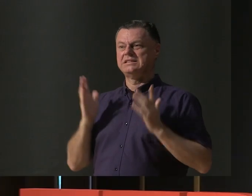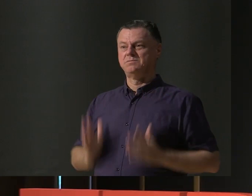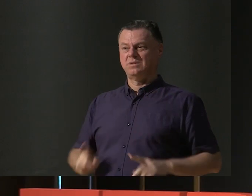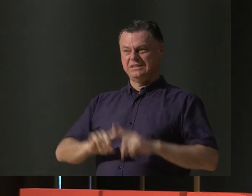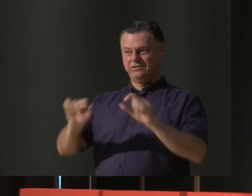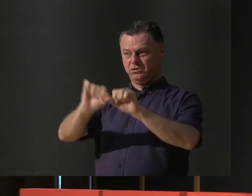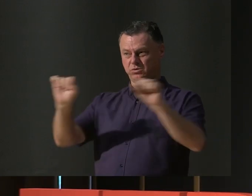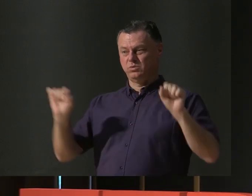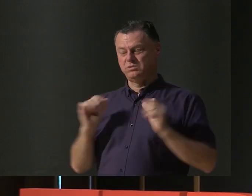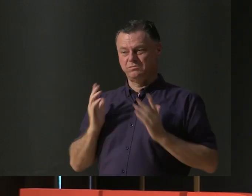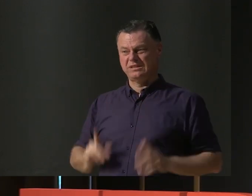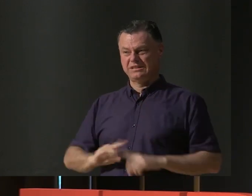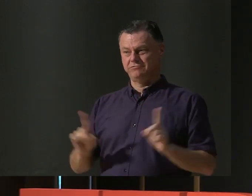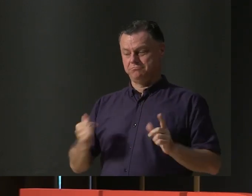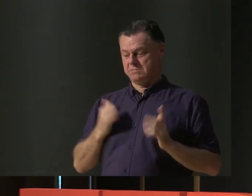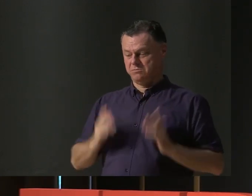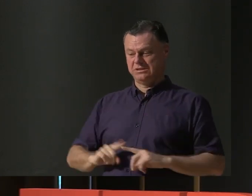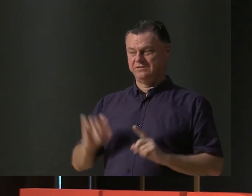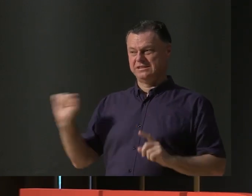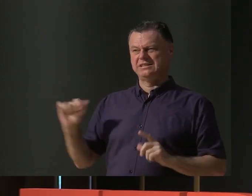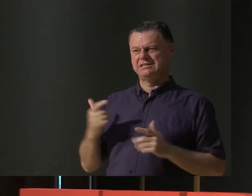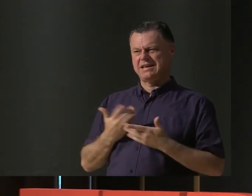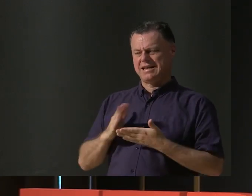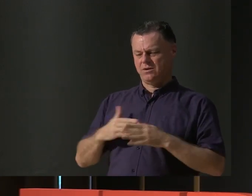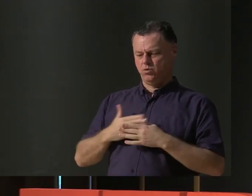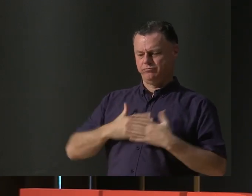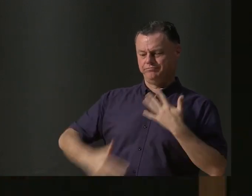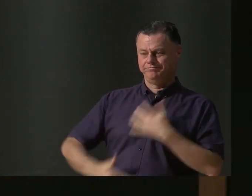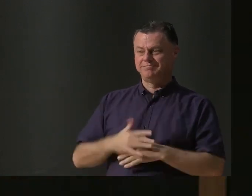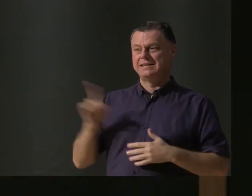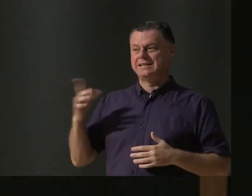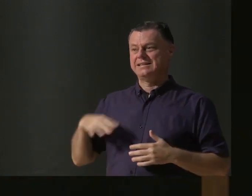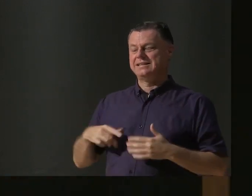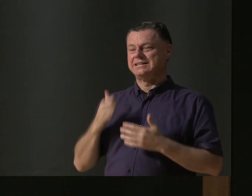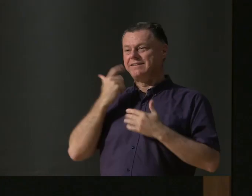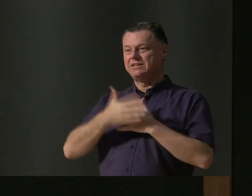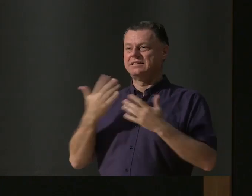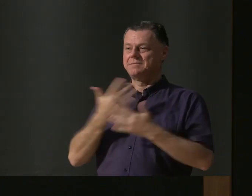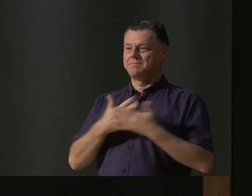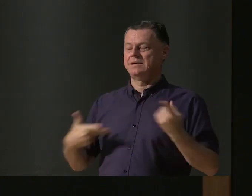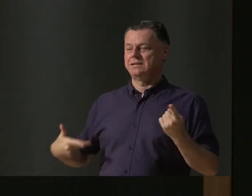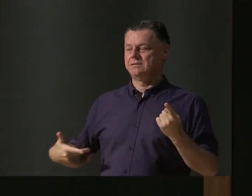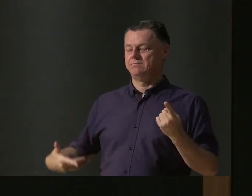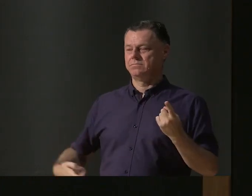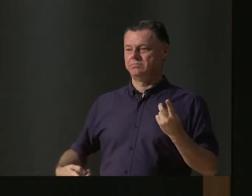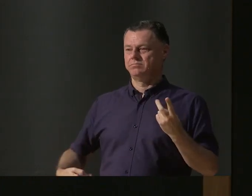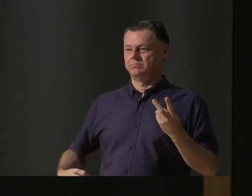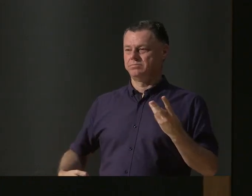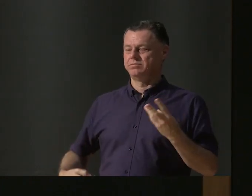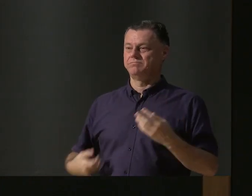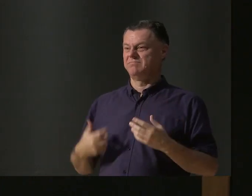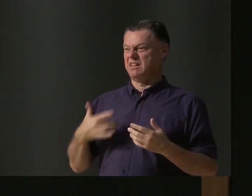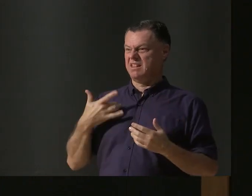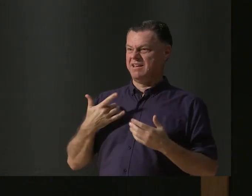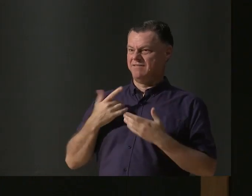bit differently to yours and mine. Tristan relies on multiple daily injections to keep himself